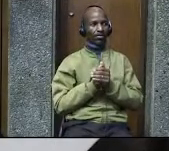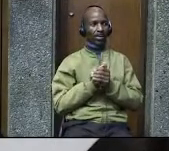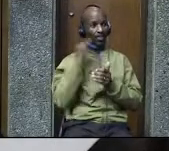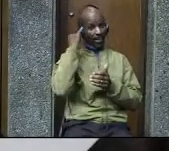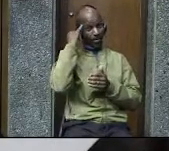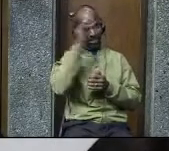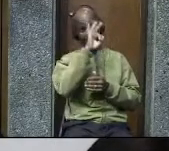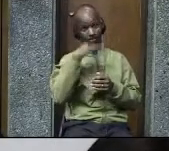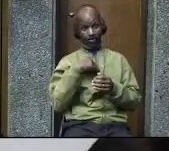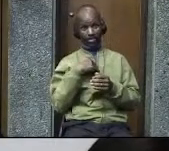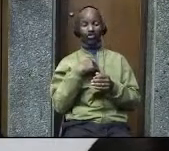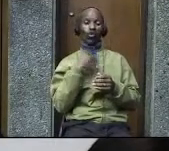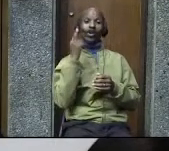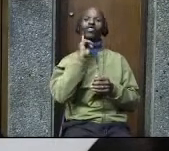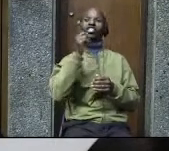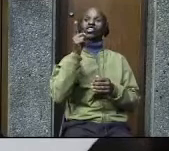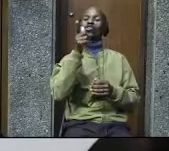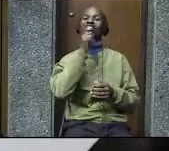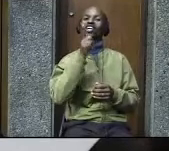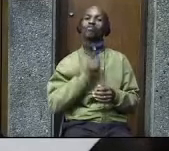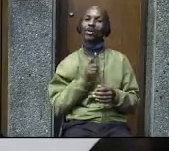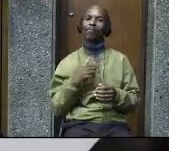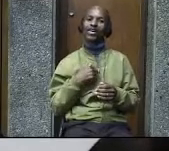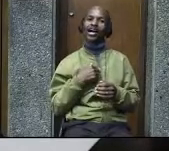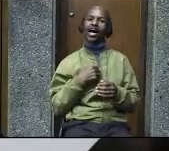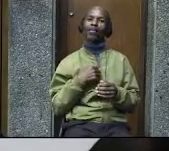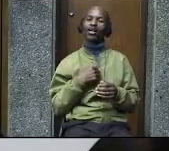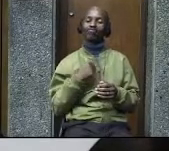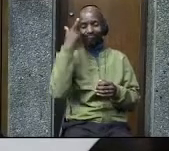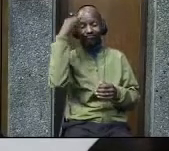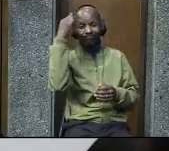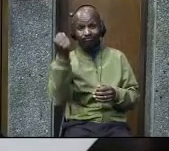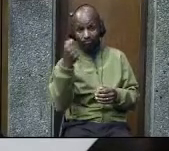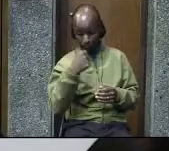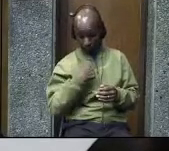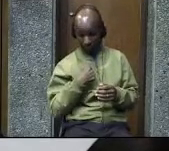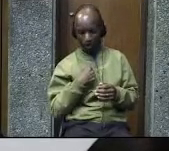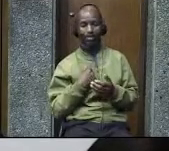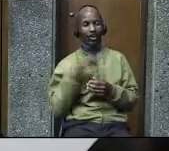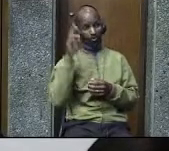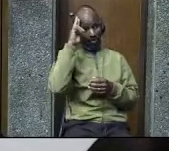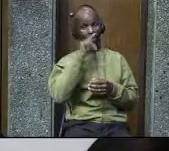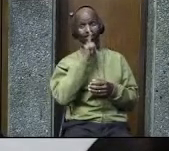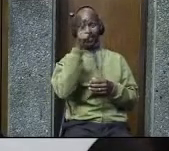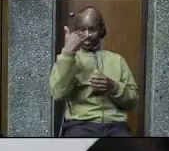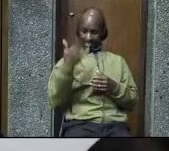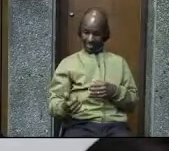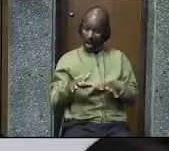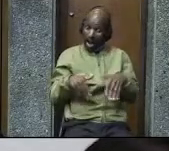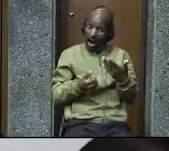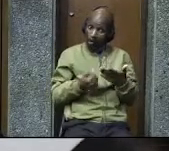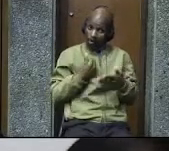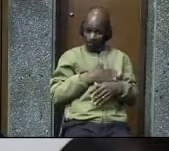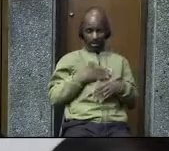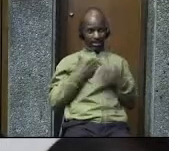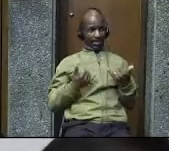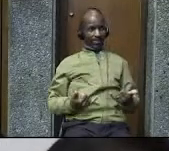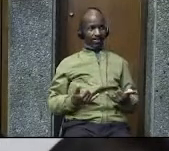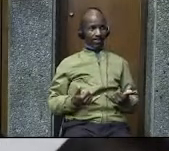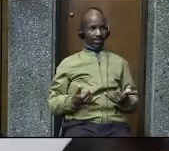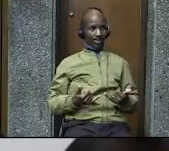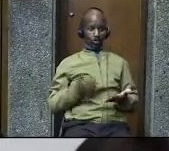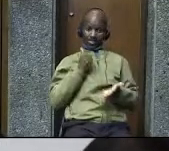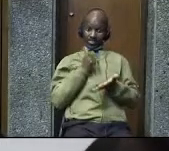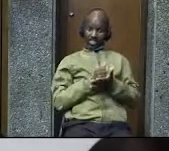Imagine if she was one of those teachers who told me that I'm a hood cop. I will be reminding her now, say, how does it feel to